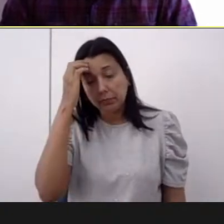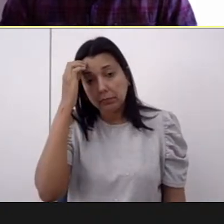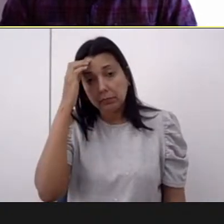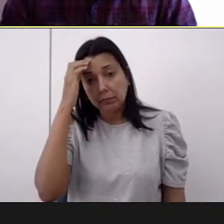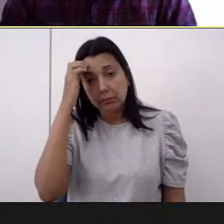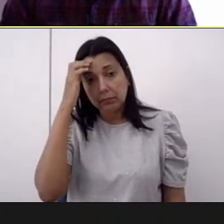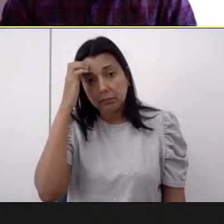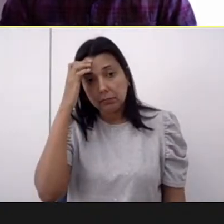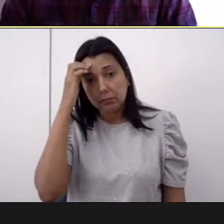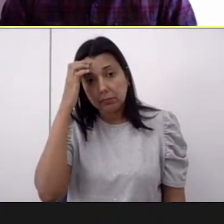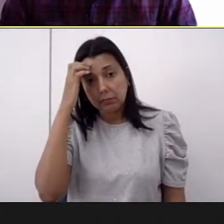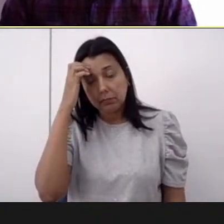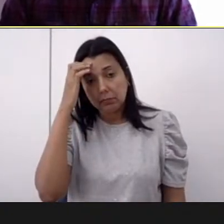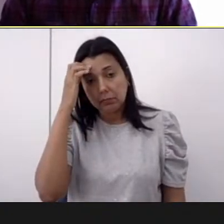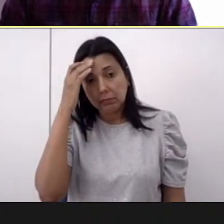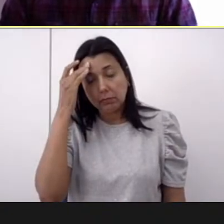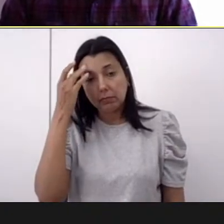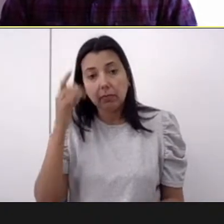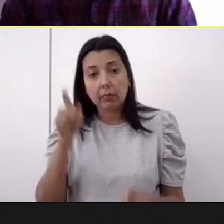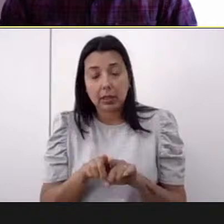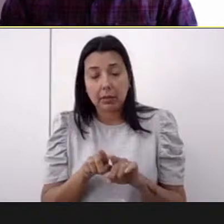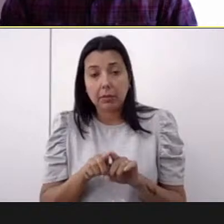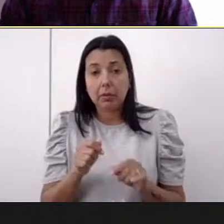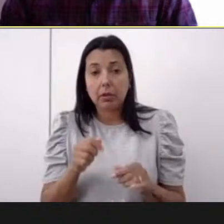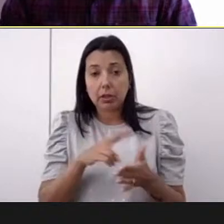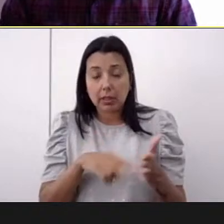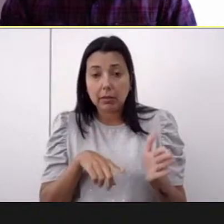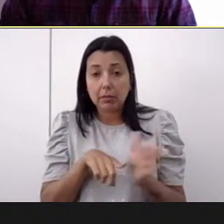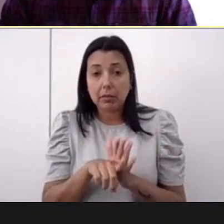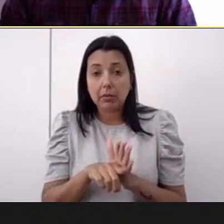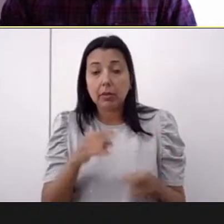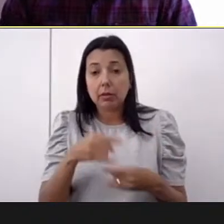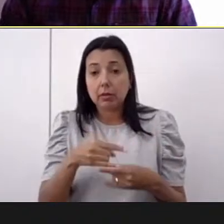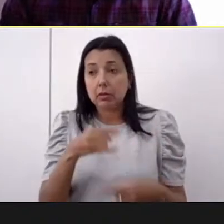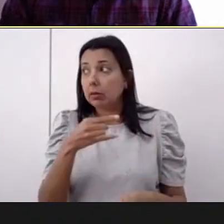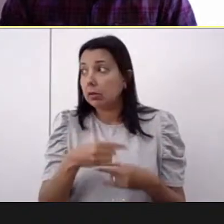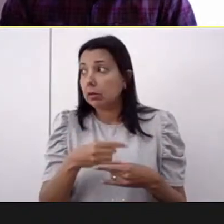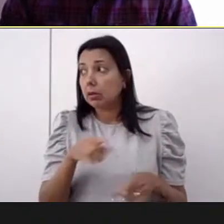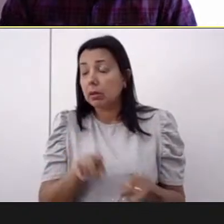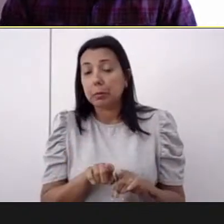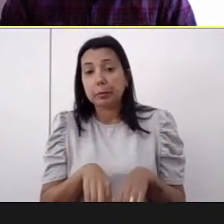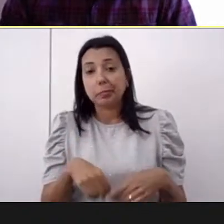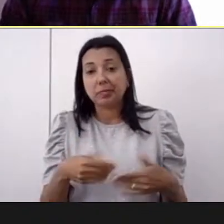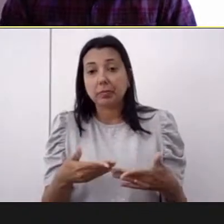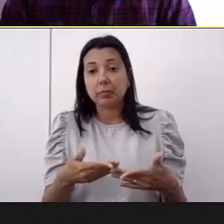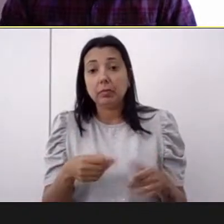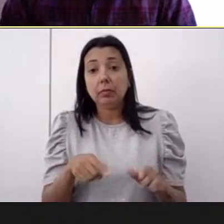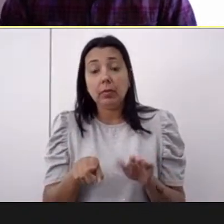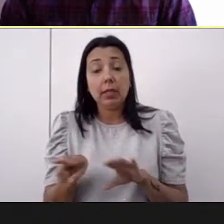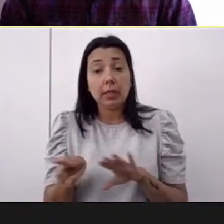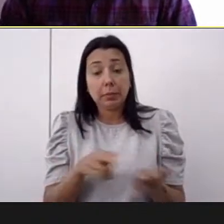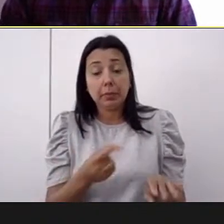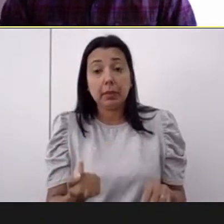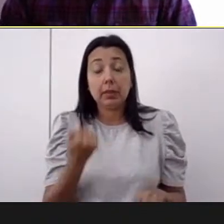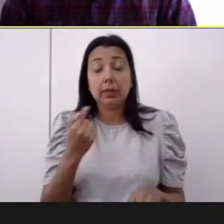the question in the chat. So last week, Thierry, we had Charlotte Halpern